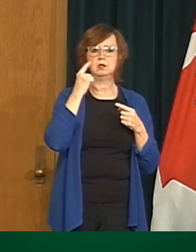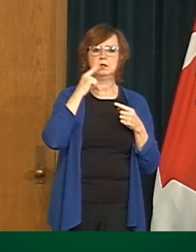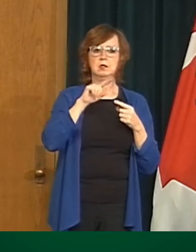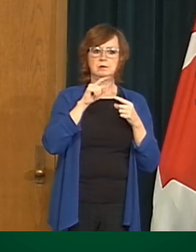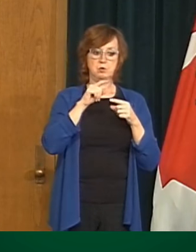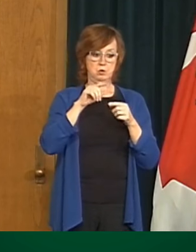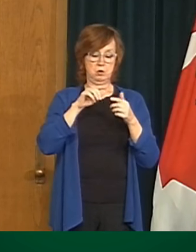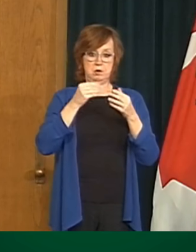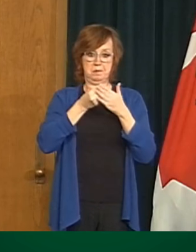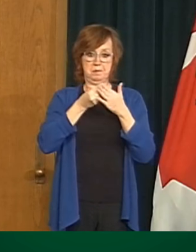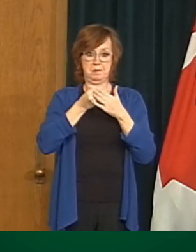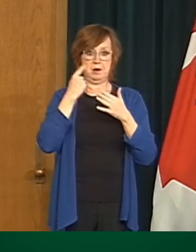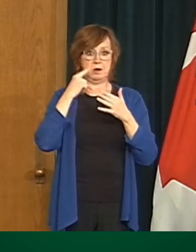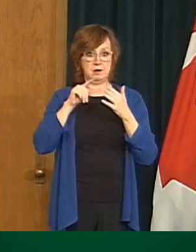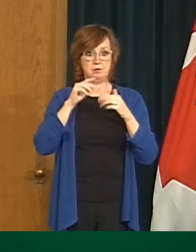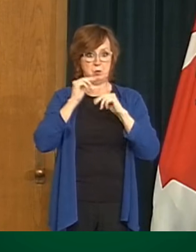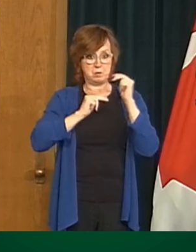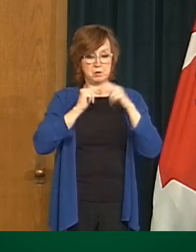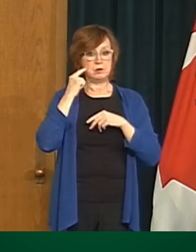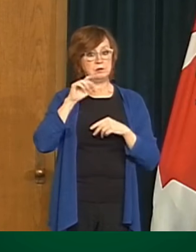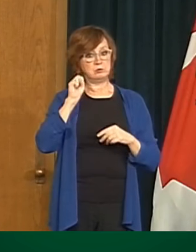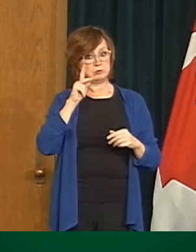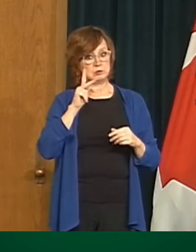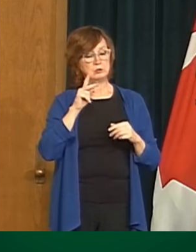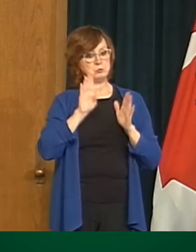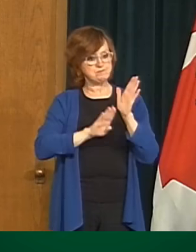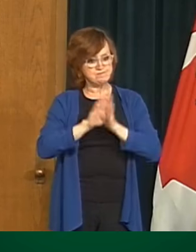strong Saskatchewan will be allocated as follows: